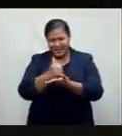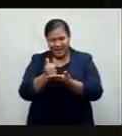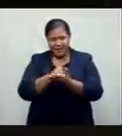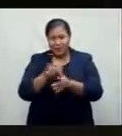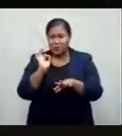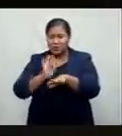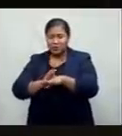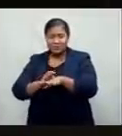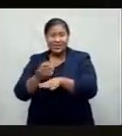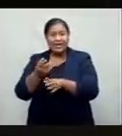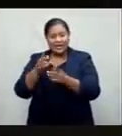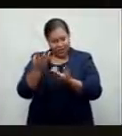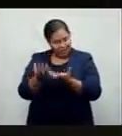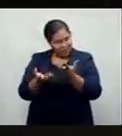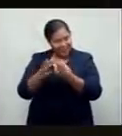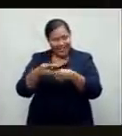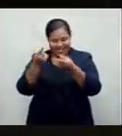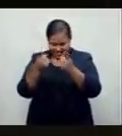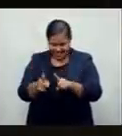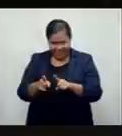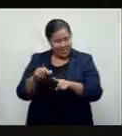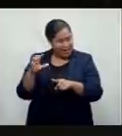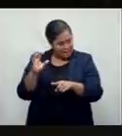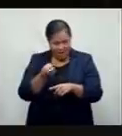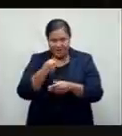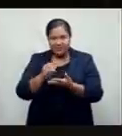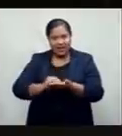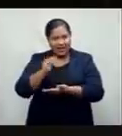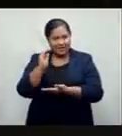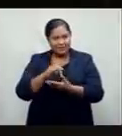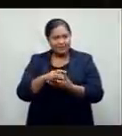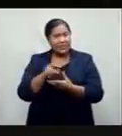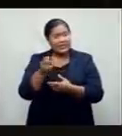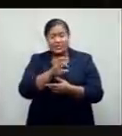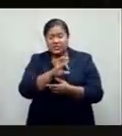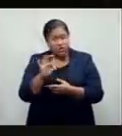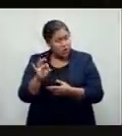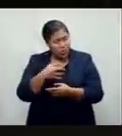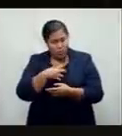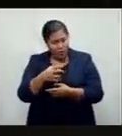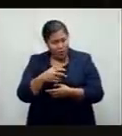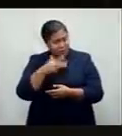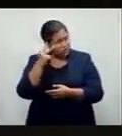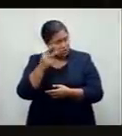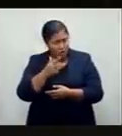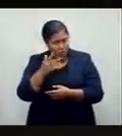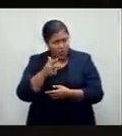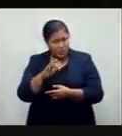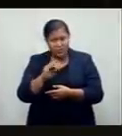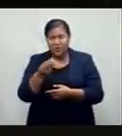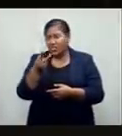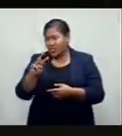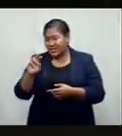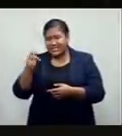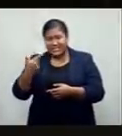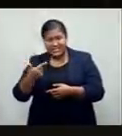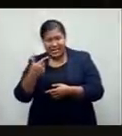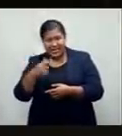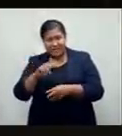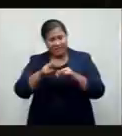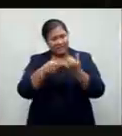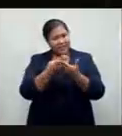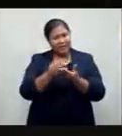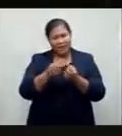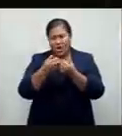and death rate. And for those who still think that this is a joke, this is no longer a joke. It's not a joke to the 37 families who've lost their